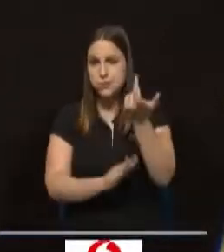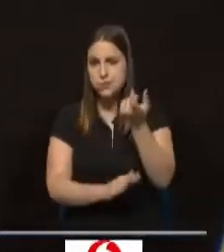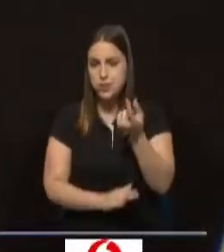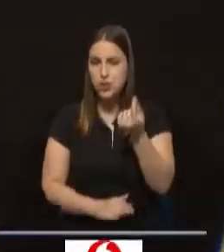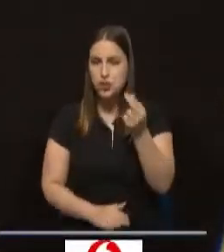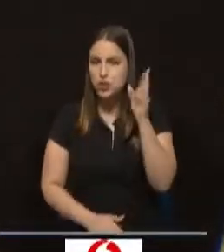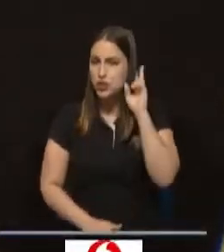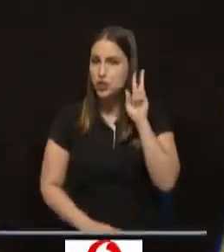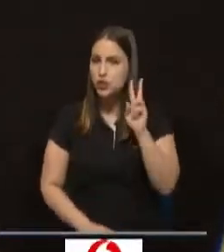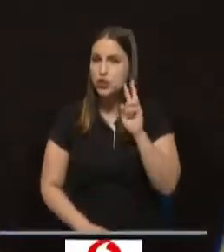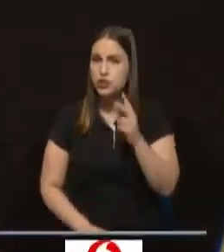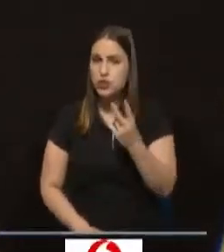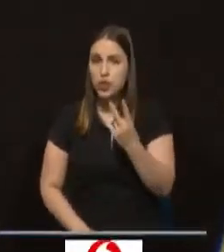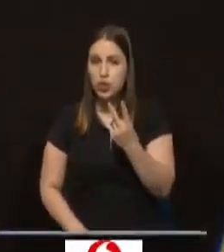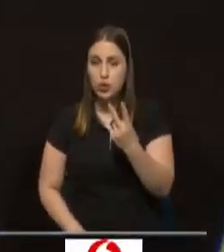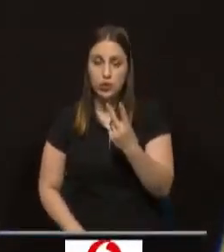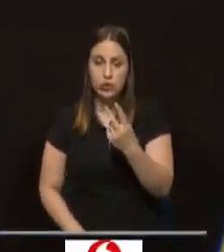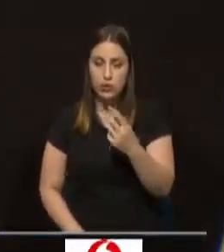And there have been